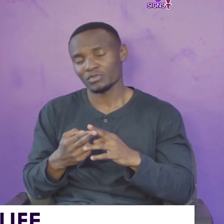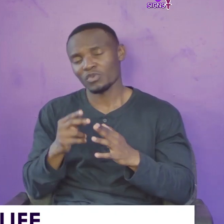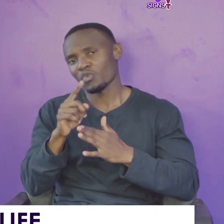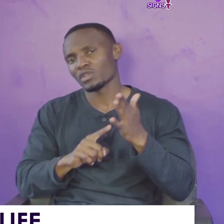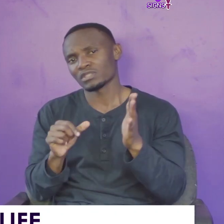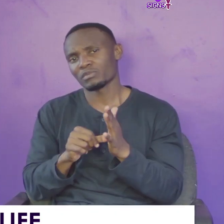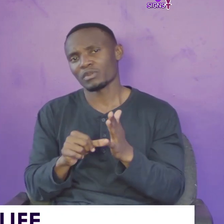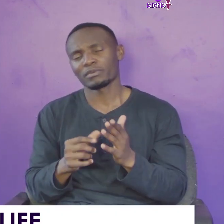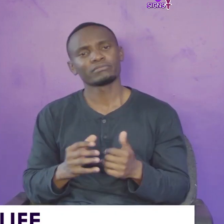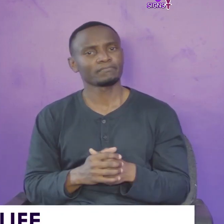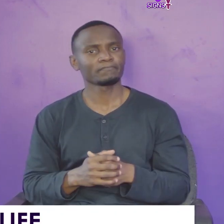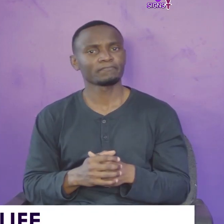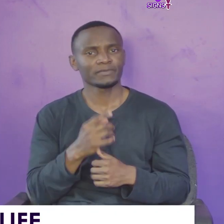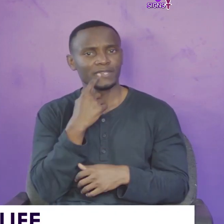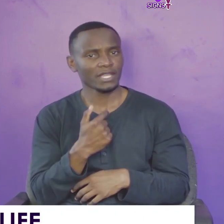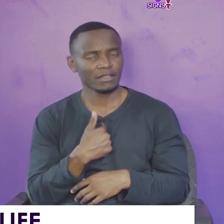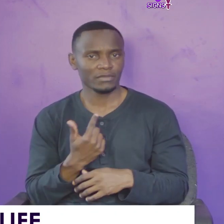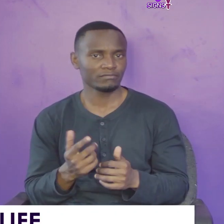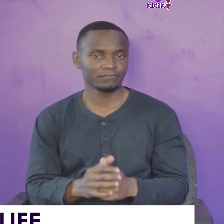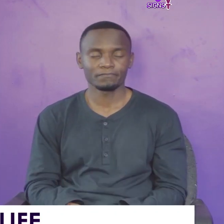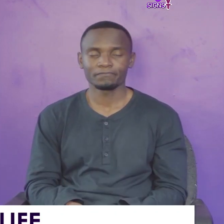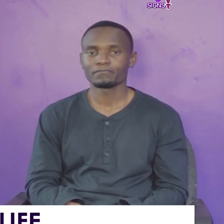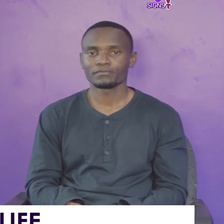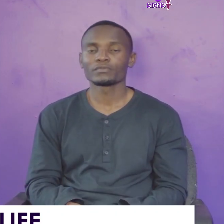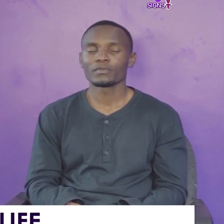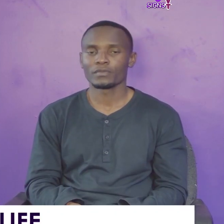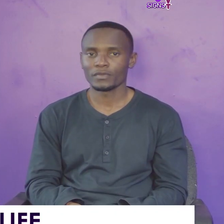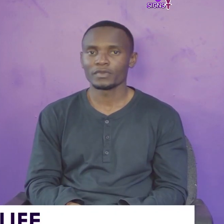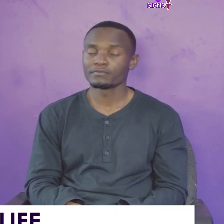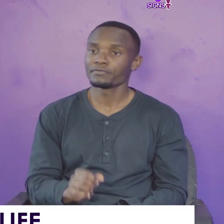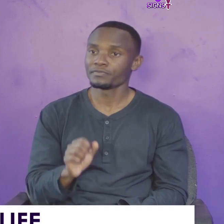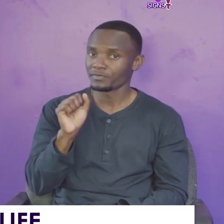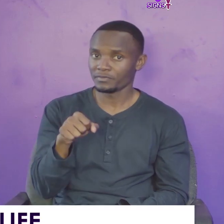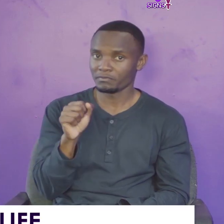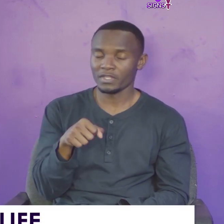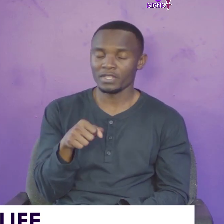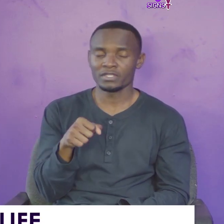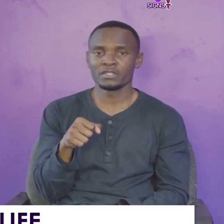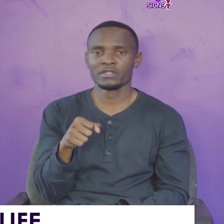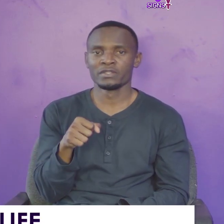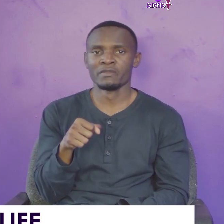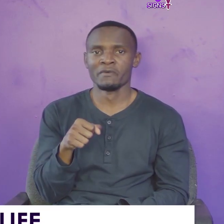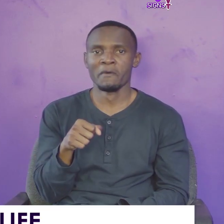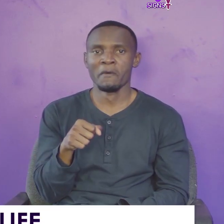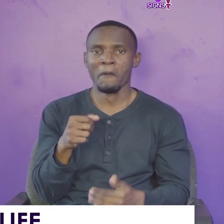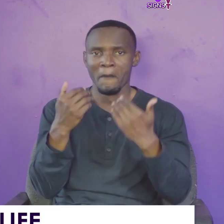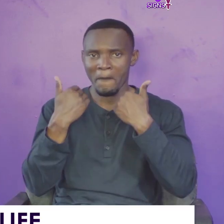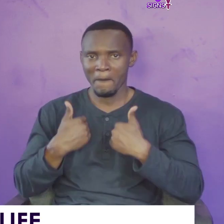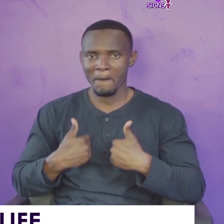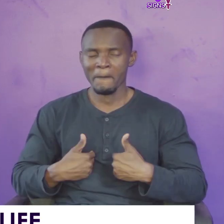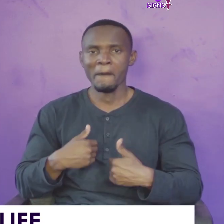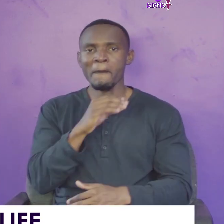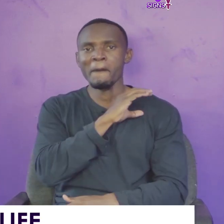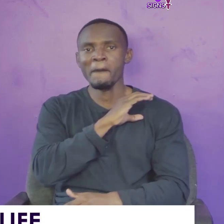Tell me, Lucy. Yeah, definitely. If there's a loophole, I am a Christian. I